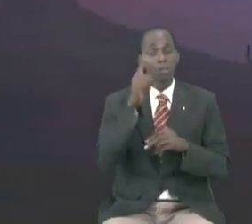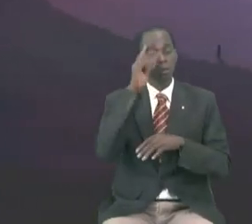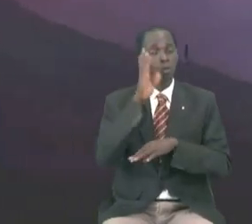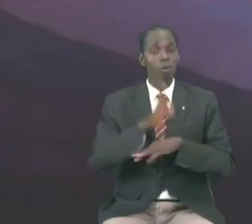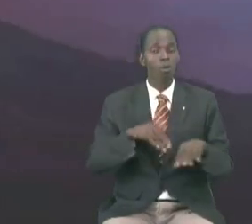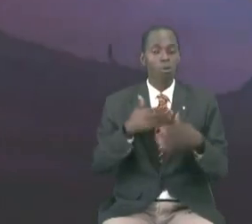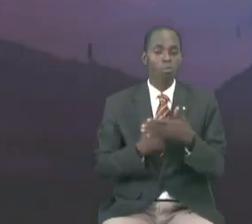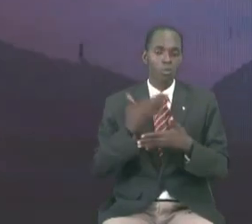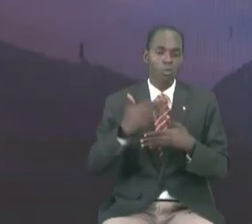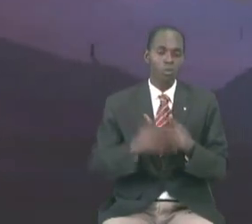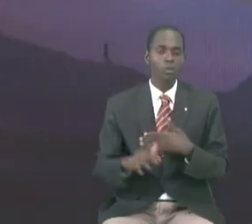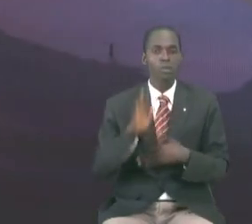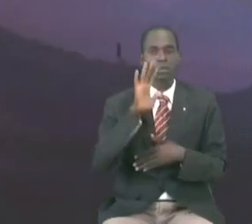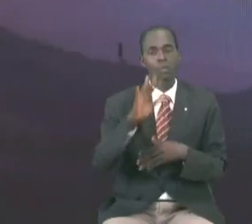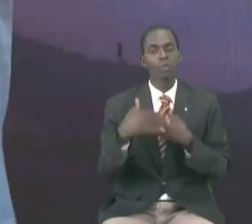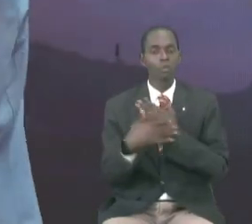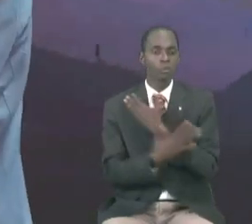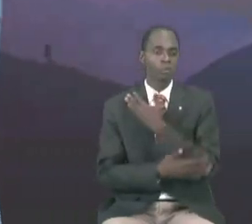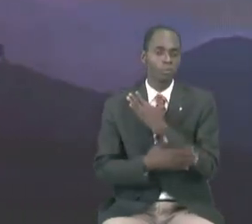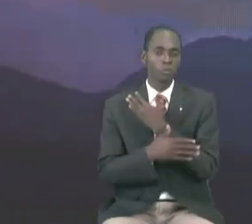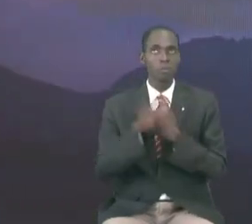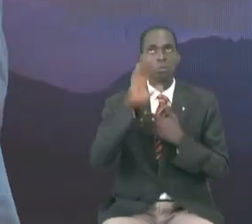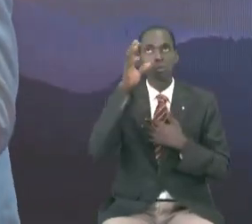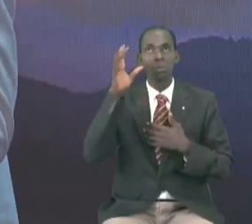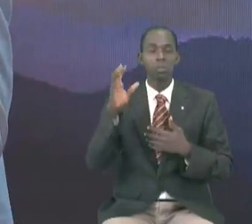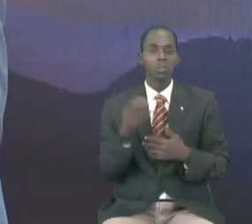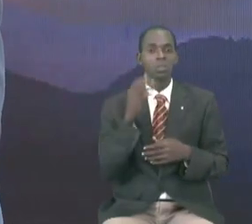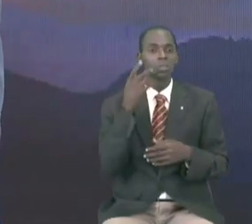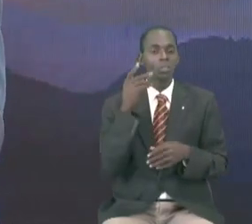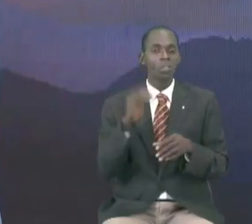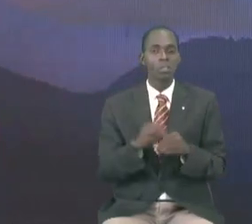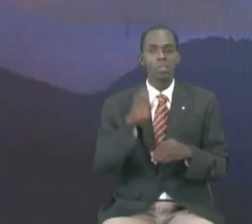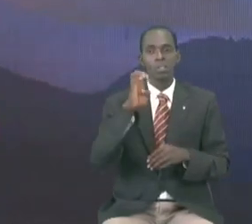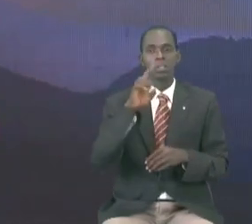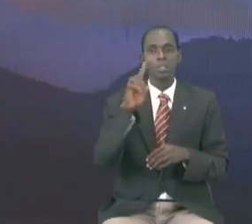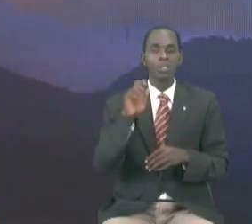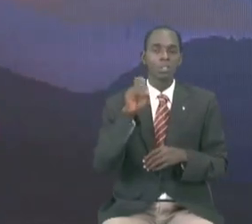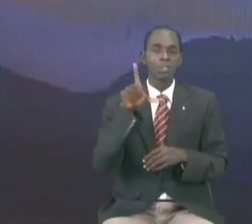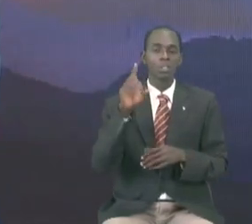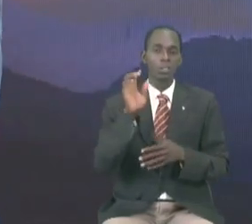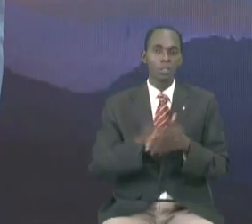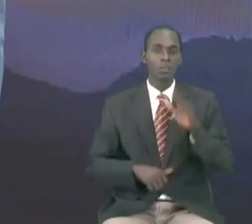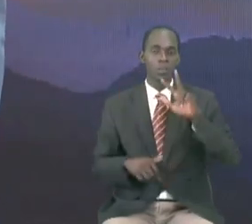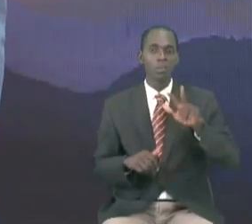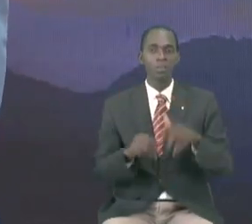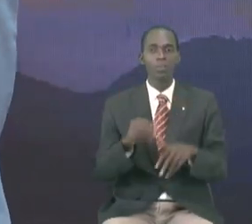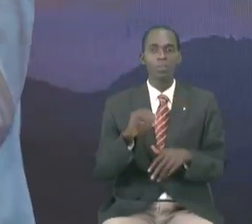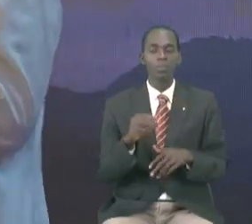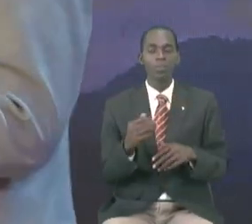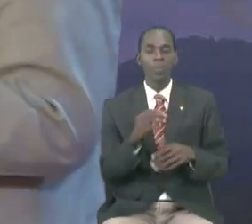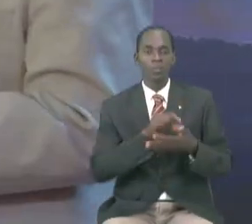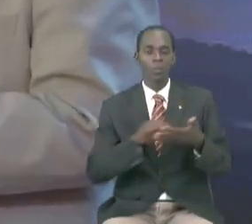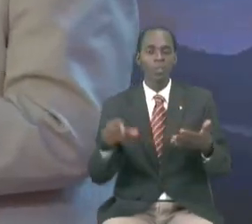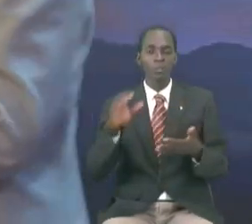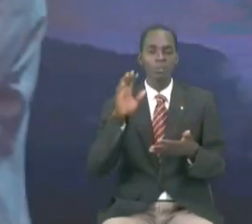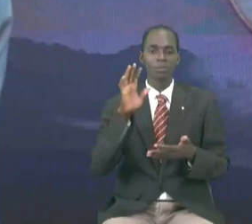thou art not sent to a people of a strange speech, of an hard language, but